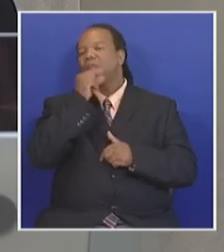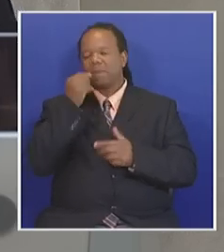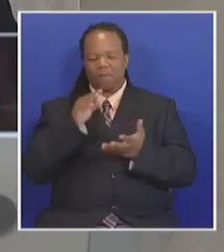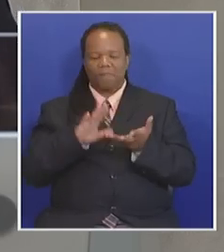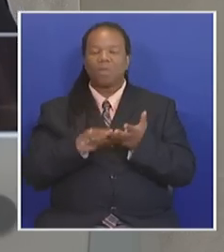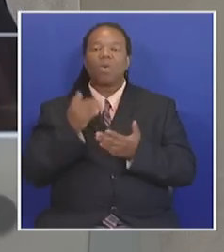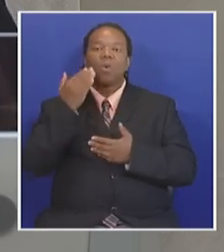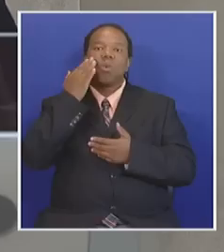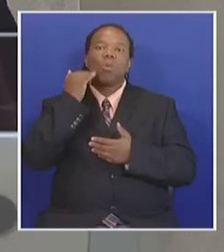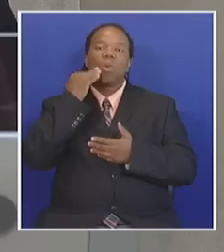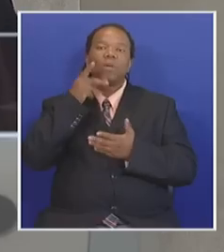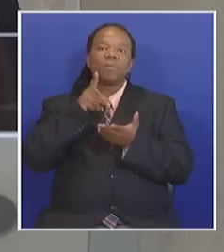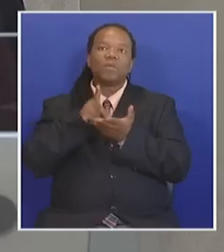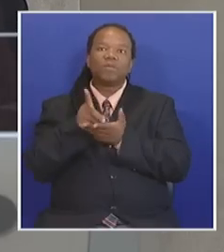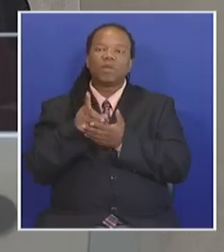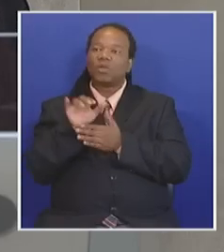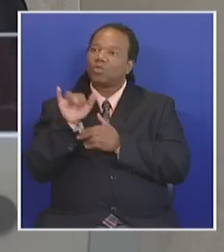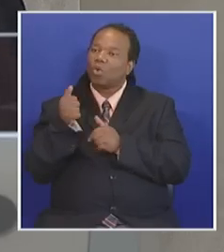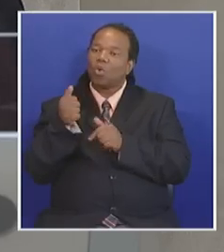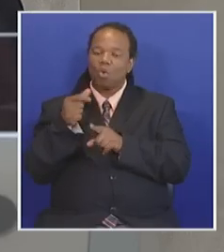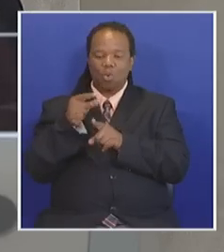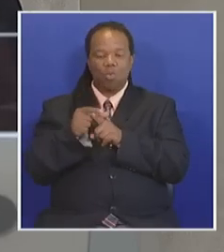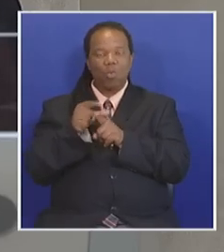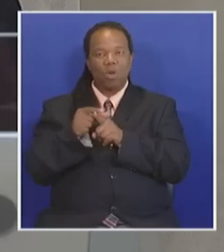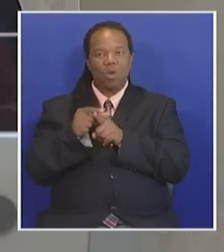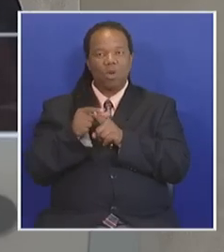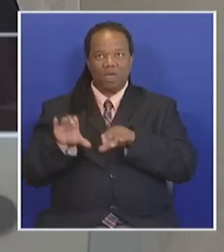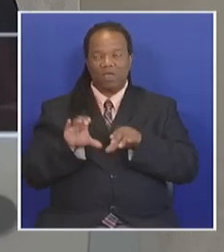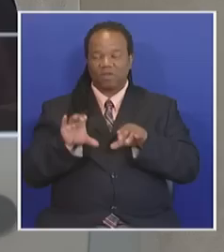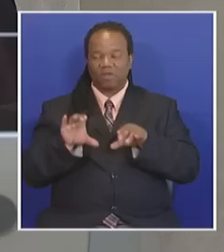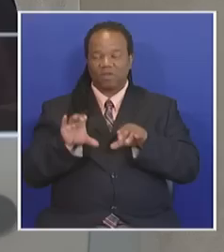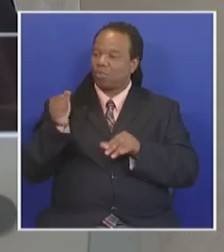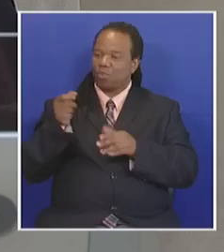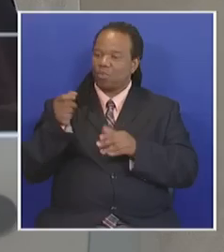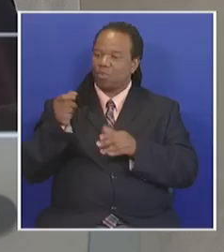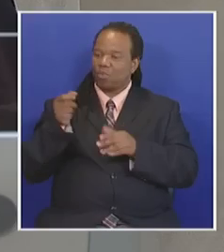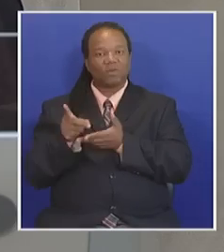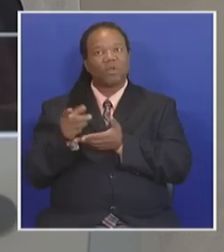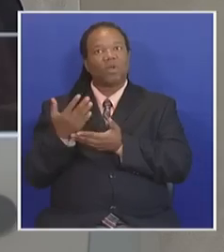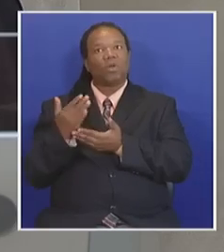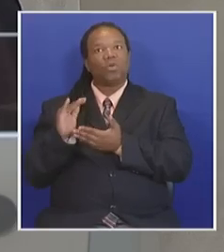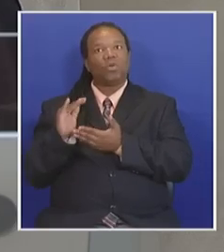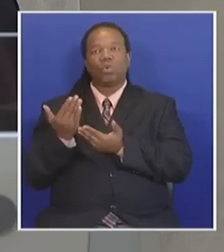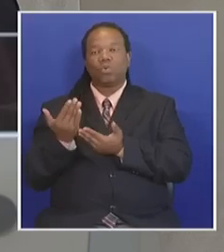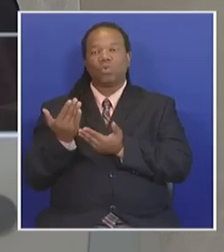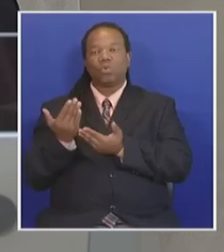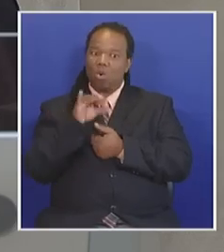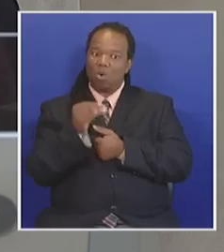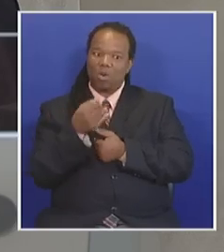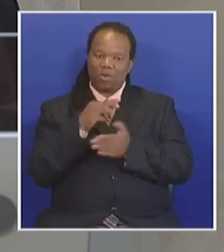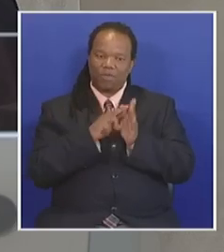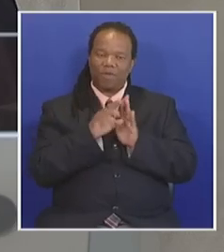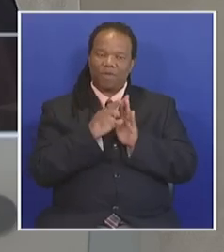is having your words and actions attributed to you as an individual rather than have them reflect members of your